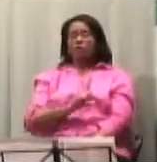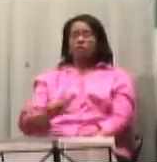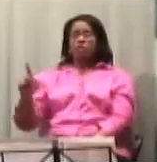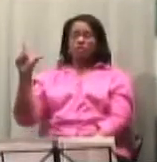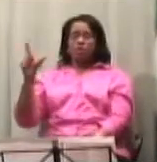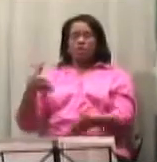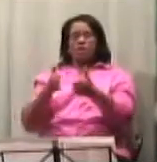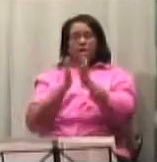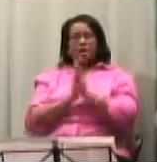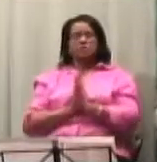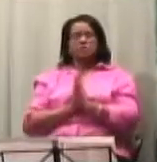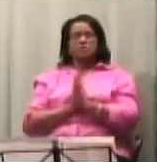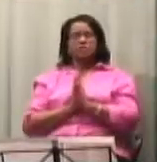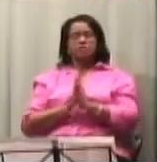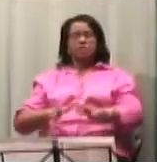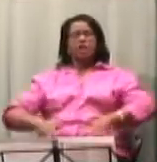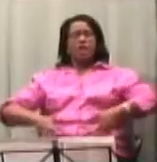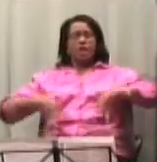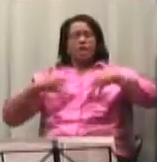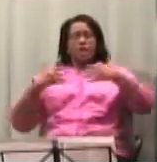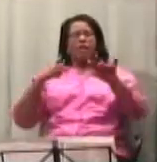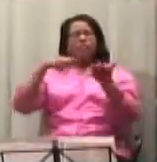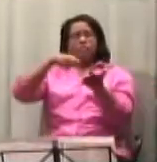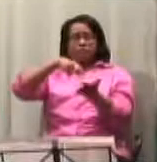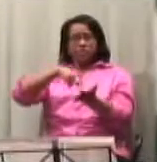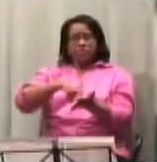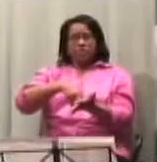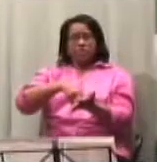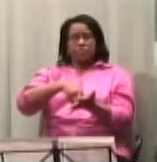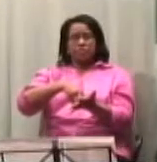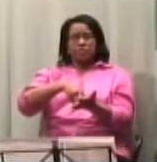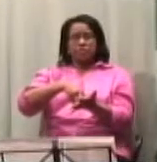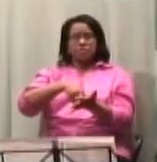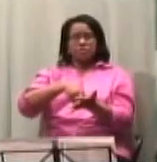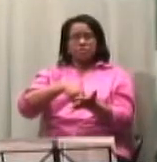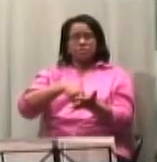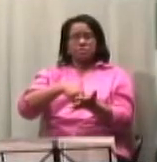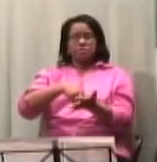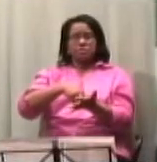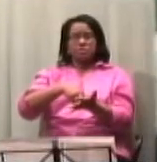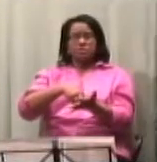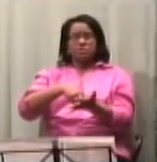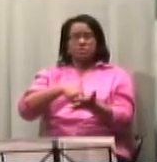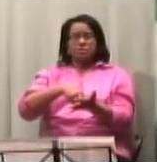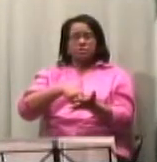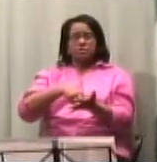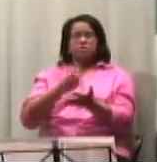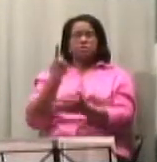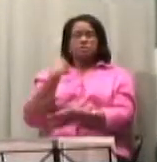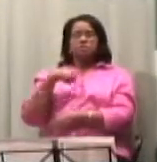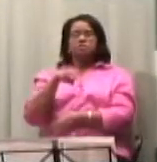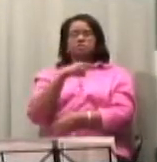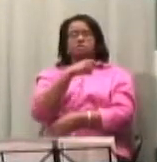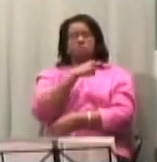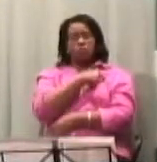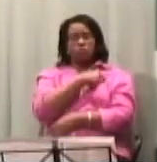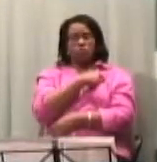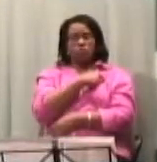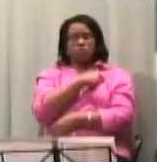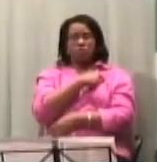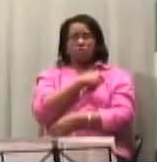a life commitment, and we know that this is sometimes the major difficulty that we sometimes face